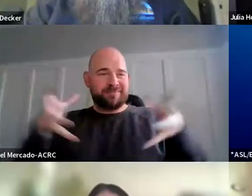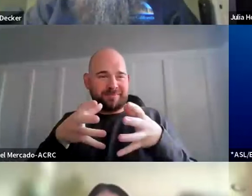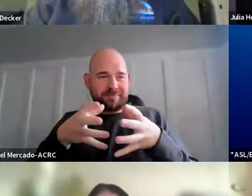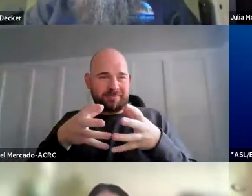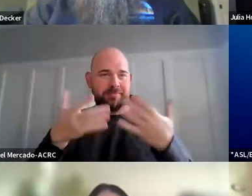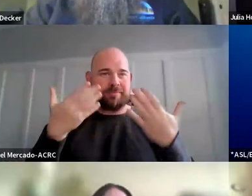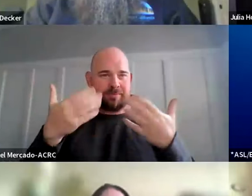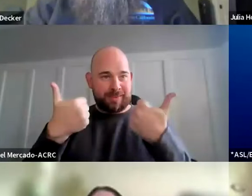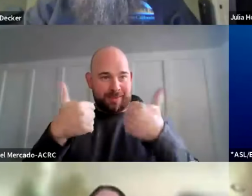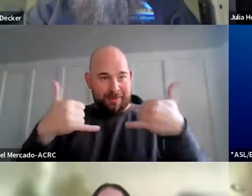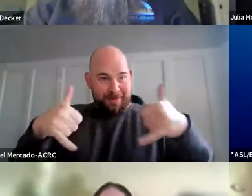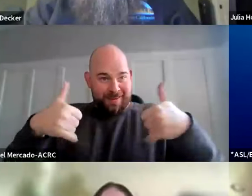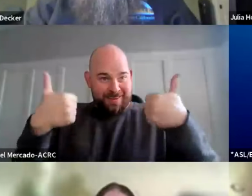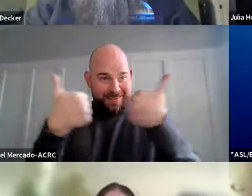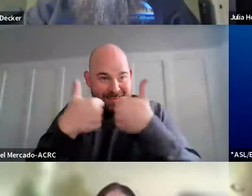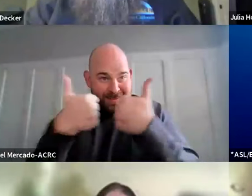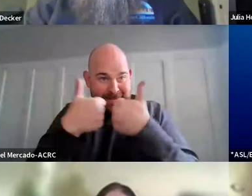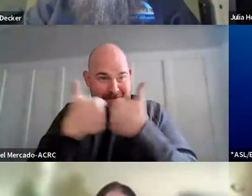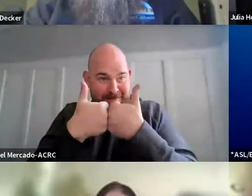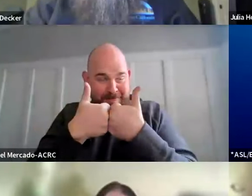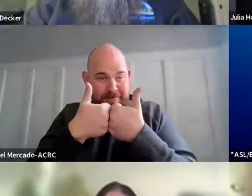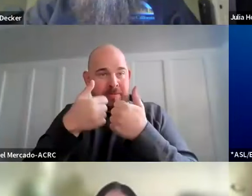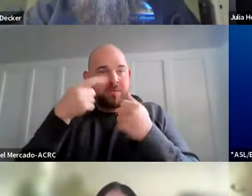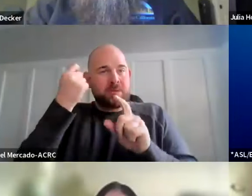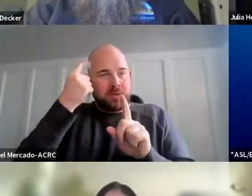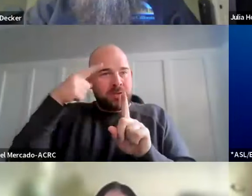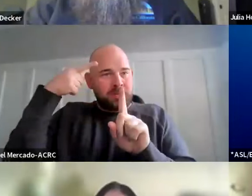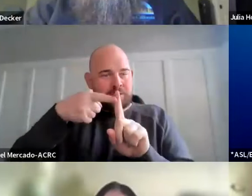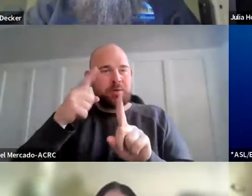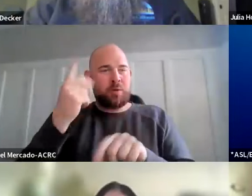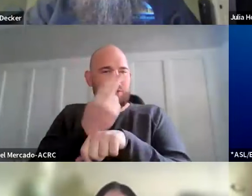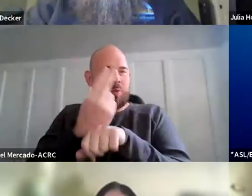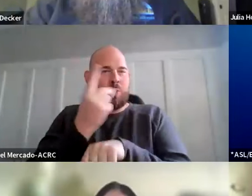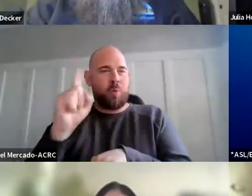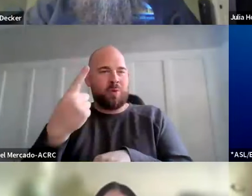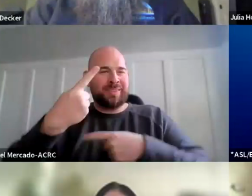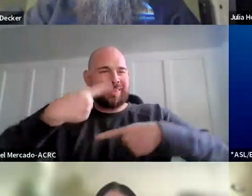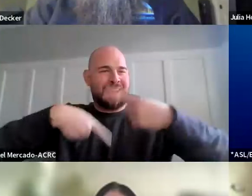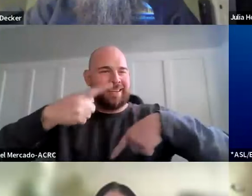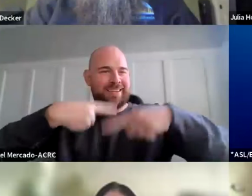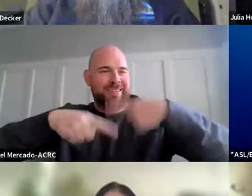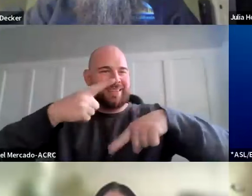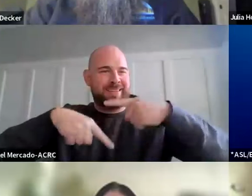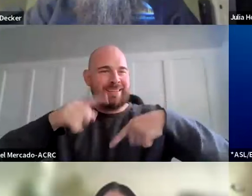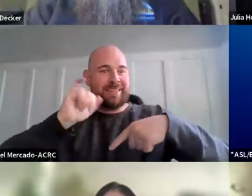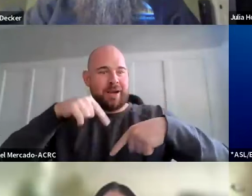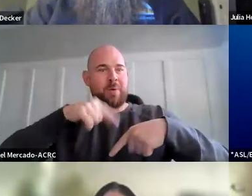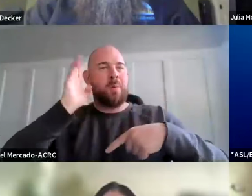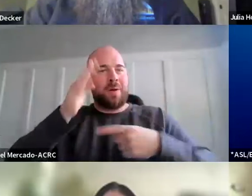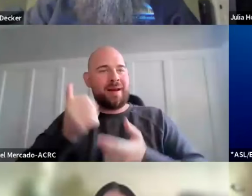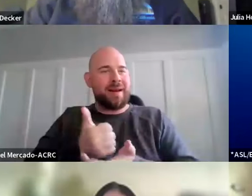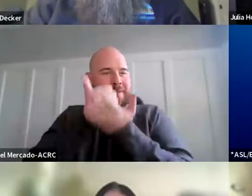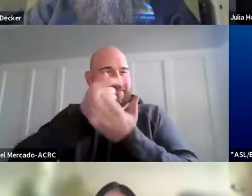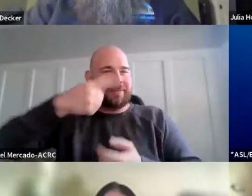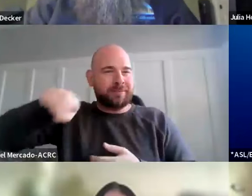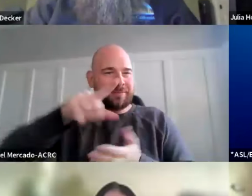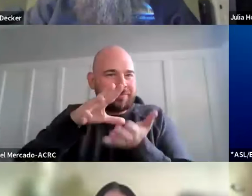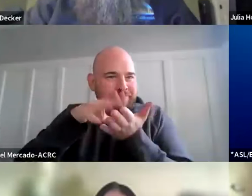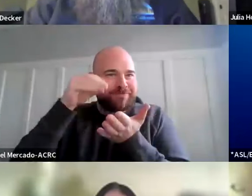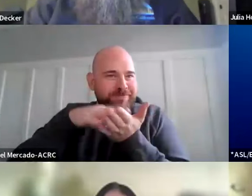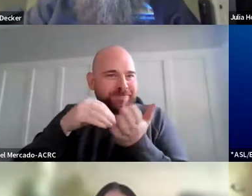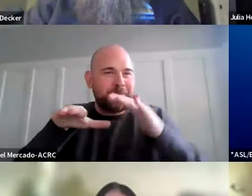encourage, encouraging friends and family members who get together if you want to play a game like our sign. There are